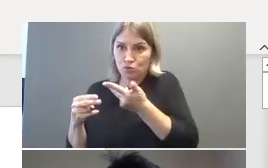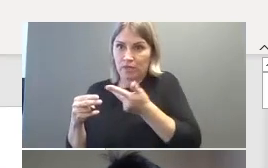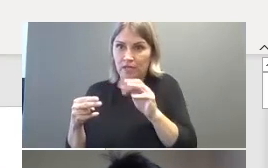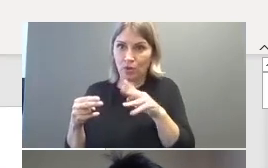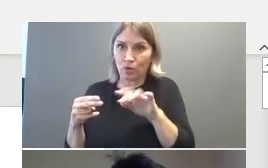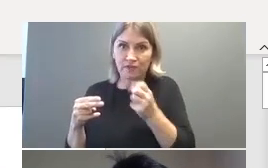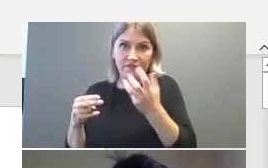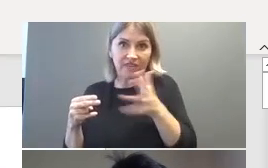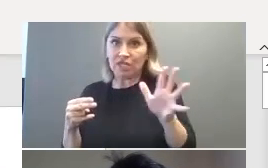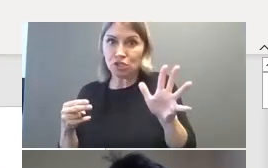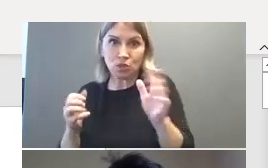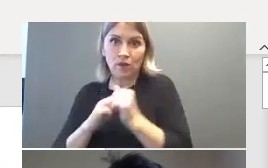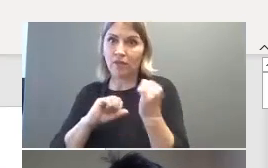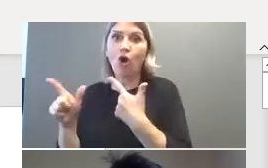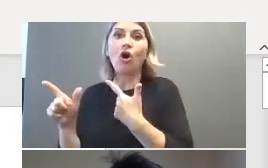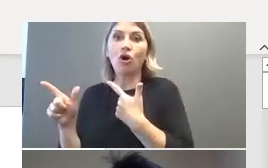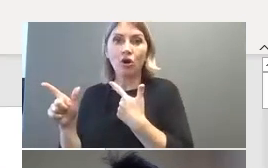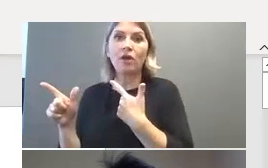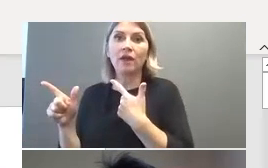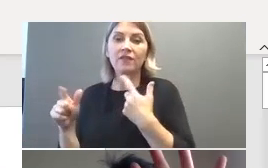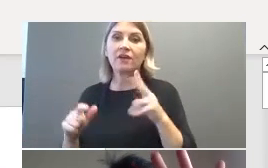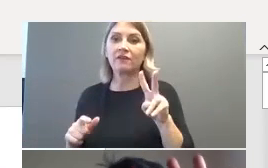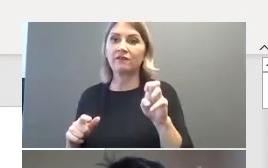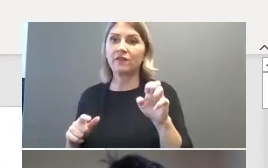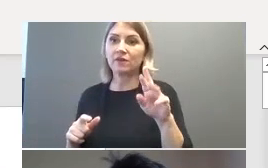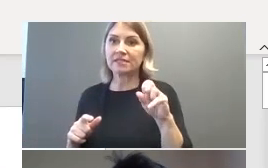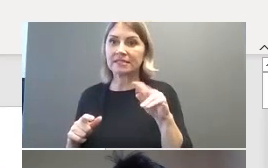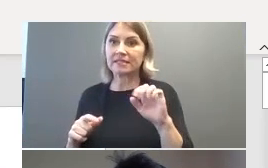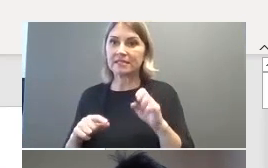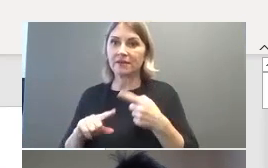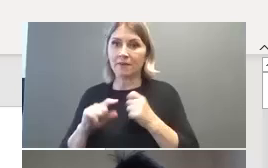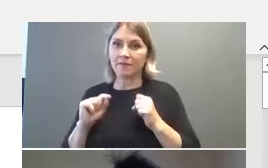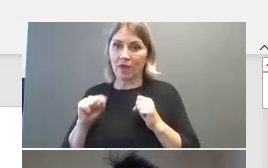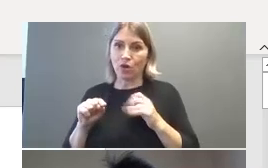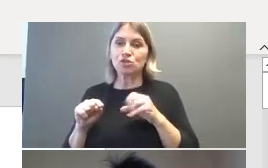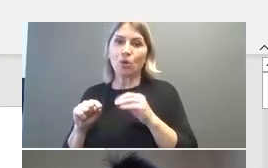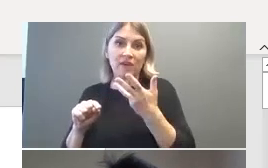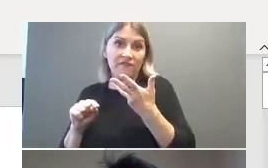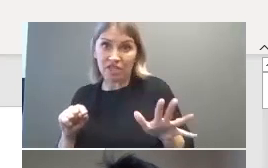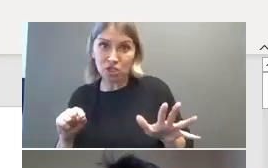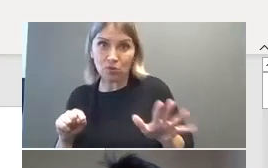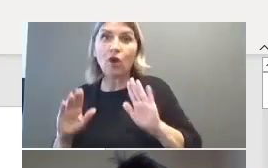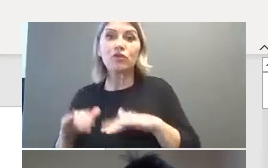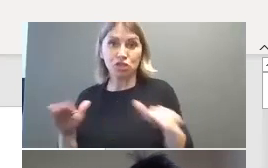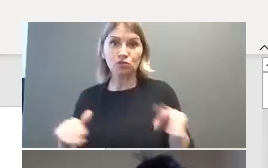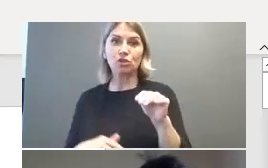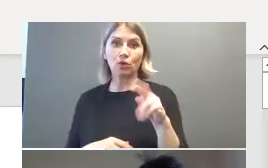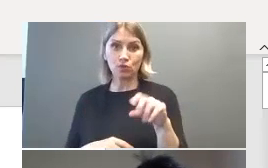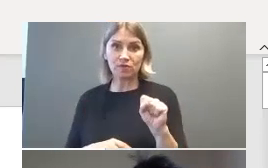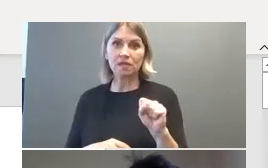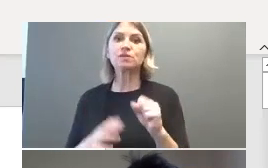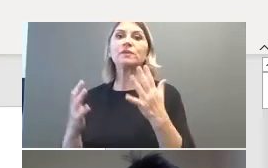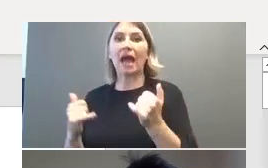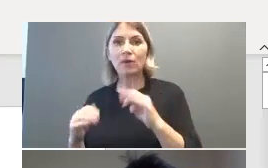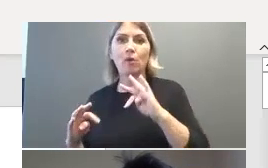are done with all the vertices from A. So we are done with all the child nodes of A. So now we come